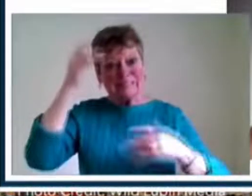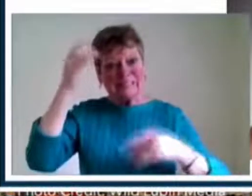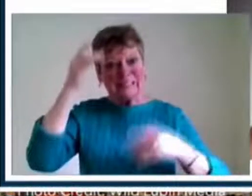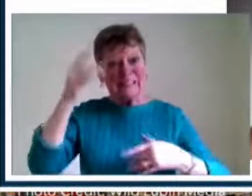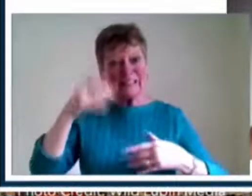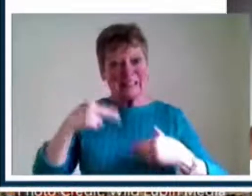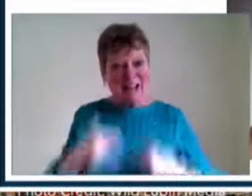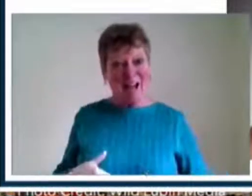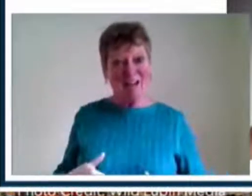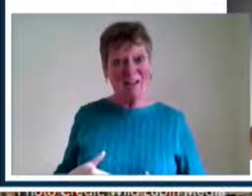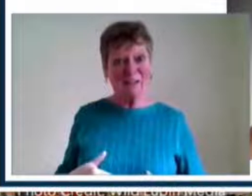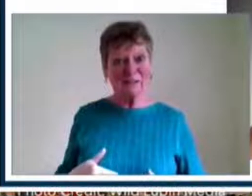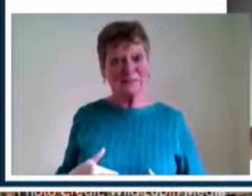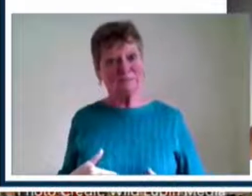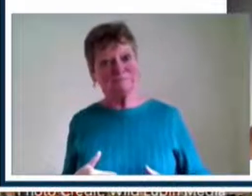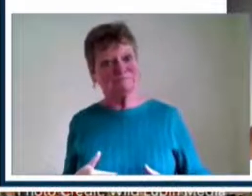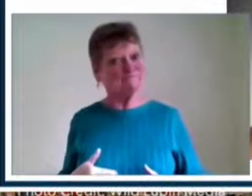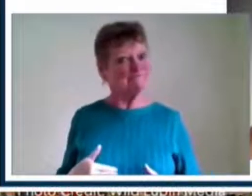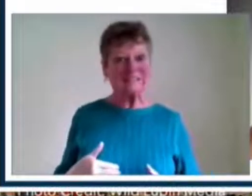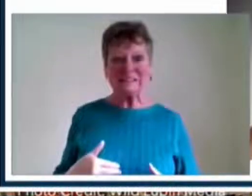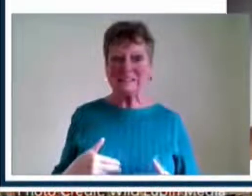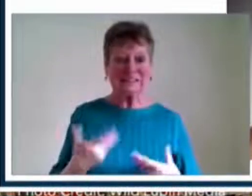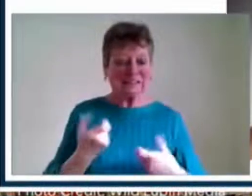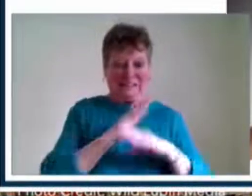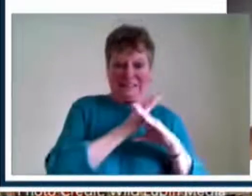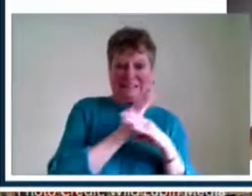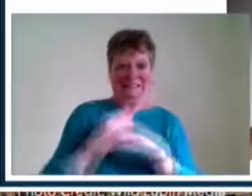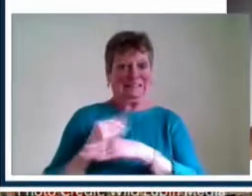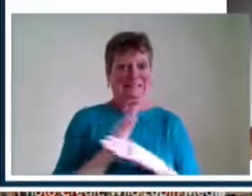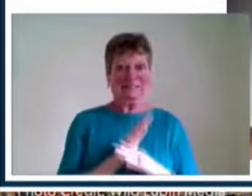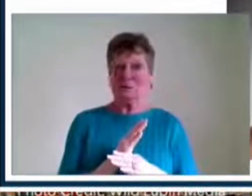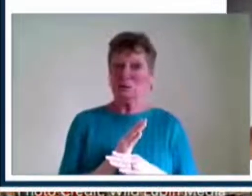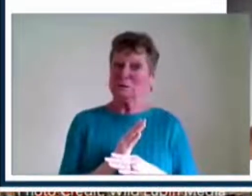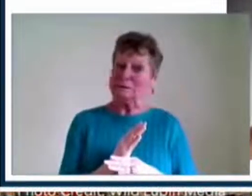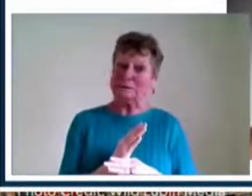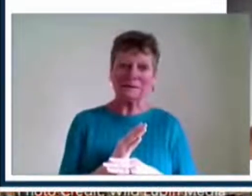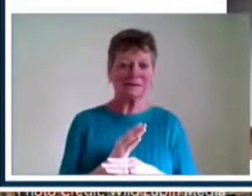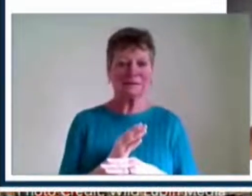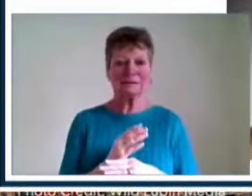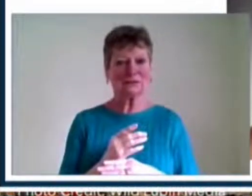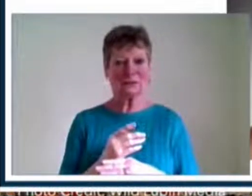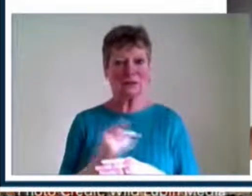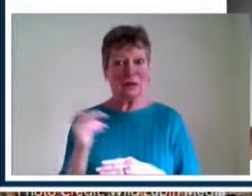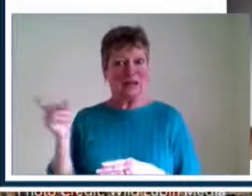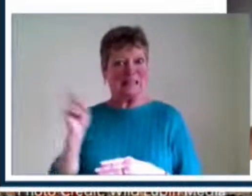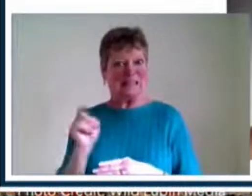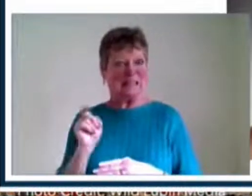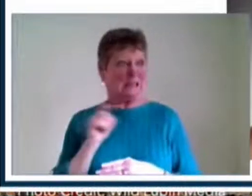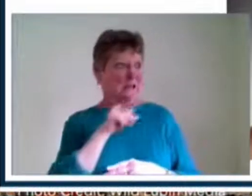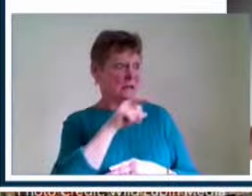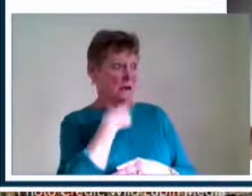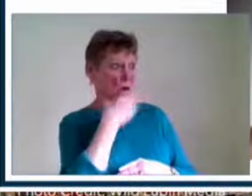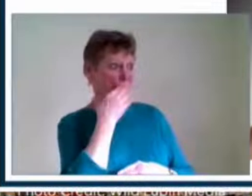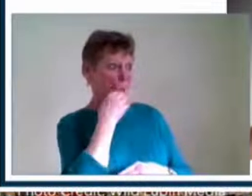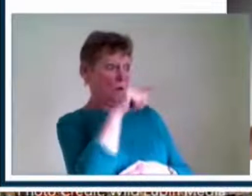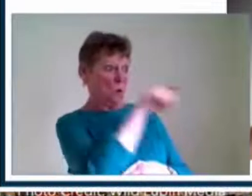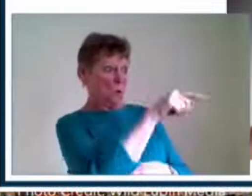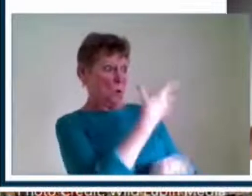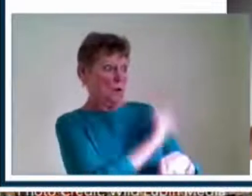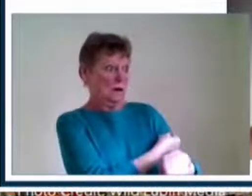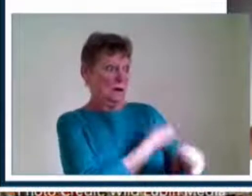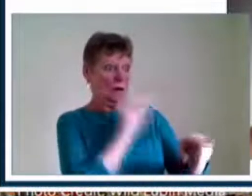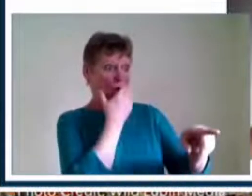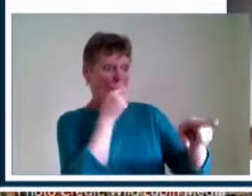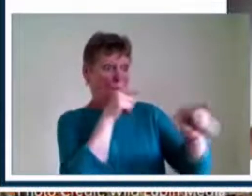the most effective immune response, and therefore they rely on other people around them being immunized to give